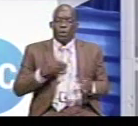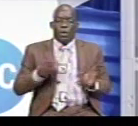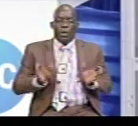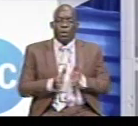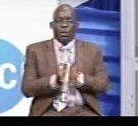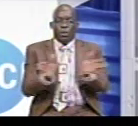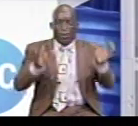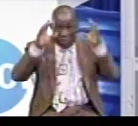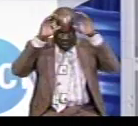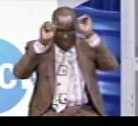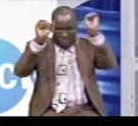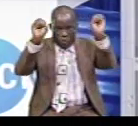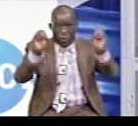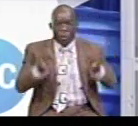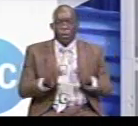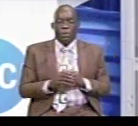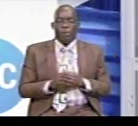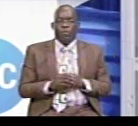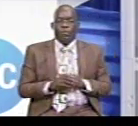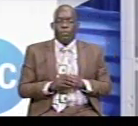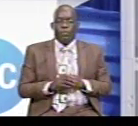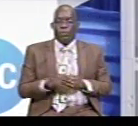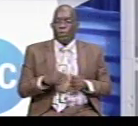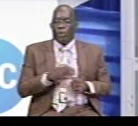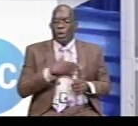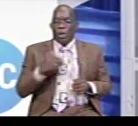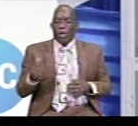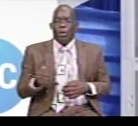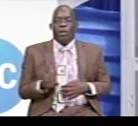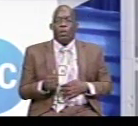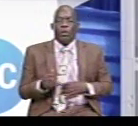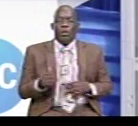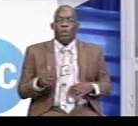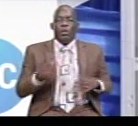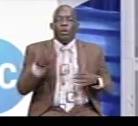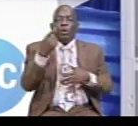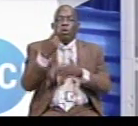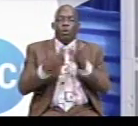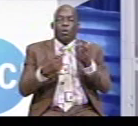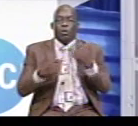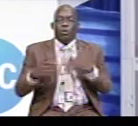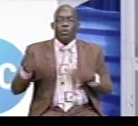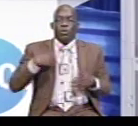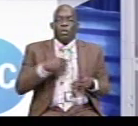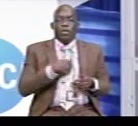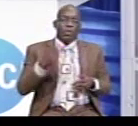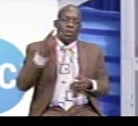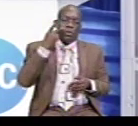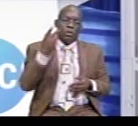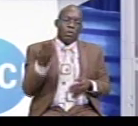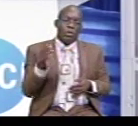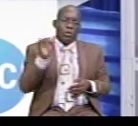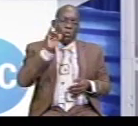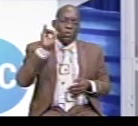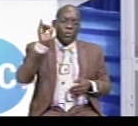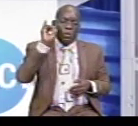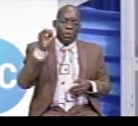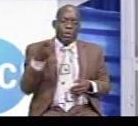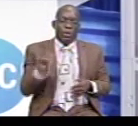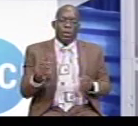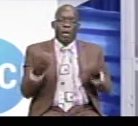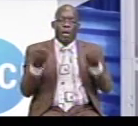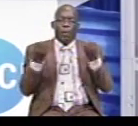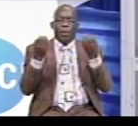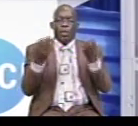we are going to succeed in ministry, we need the power, not just the tongues. Lord, we pray that help us will